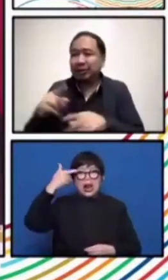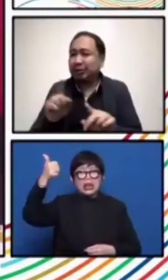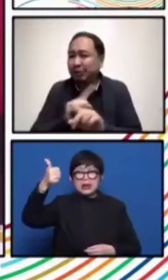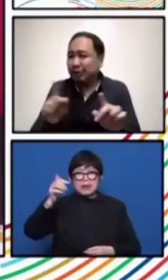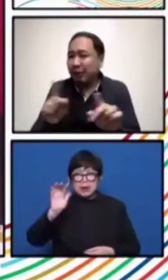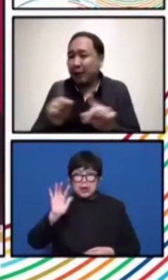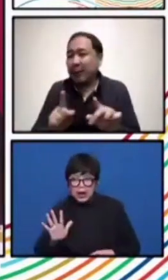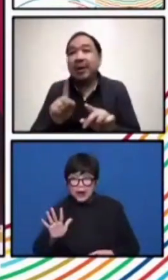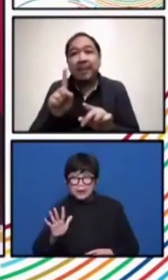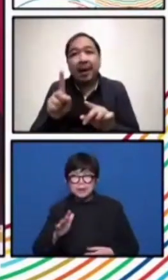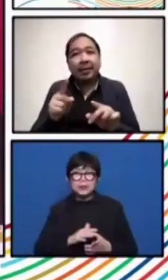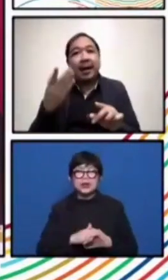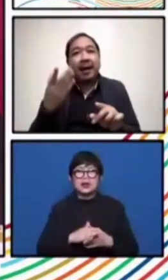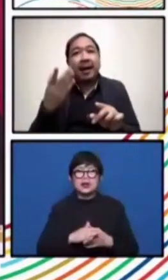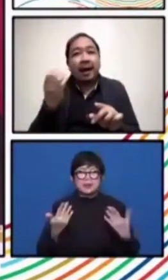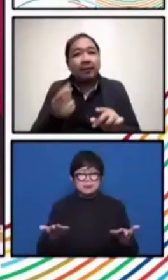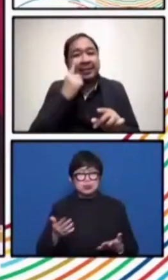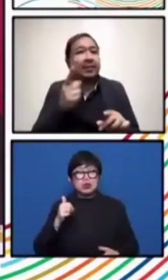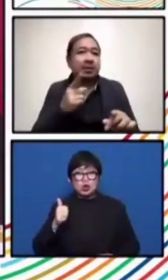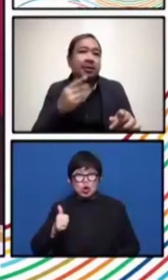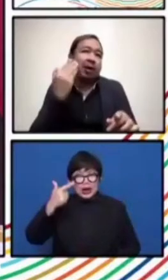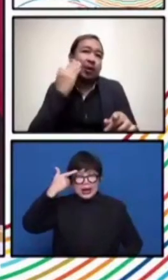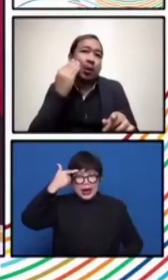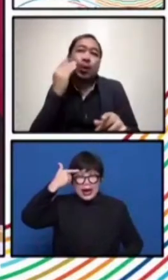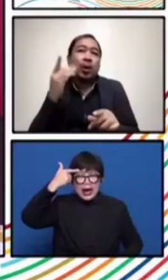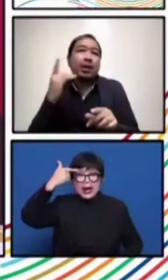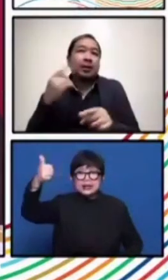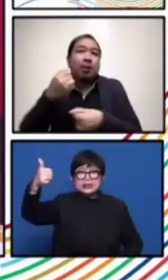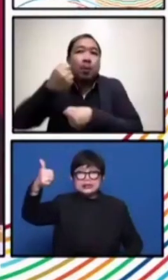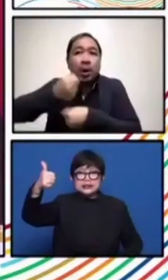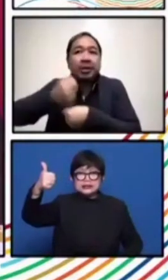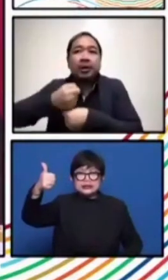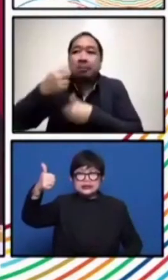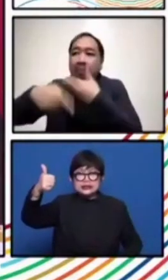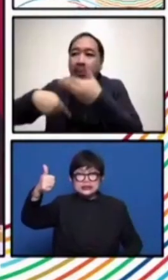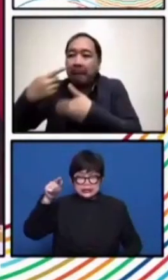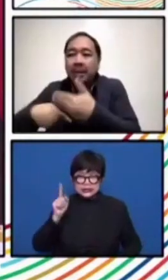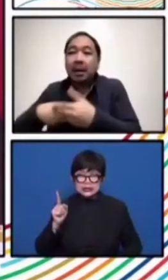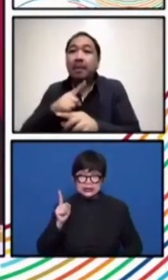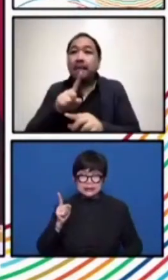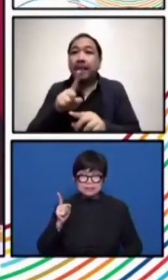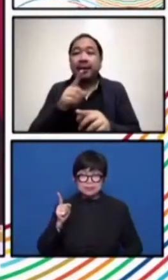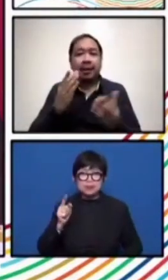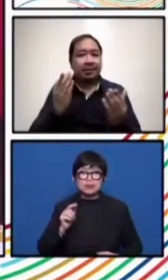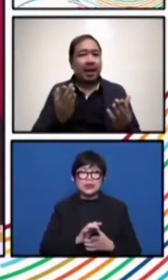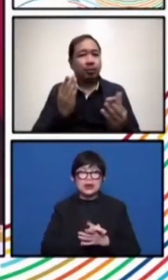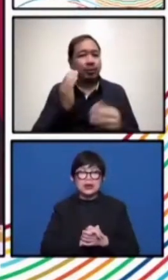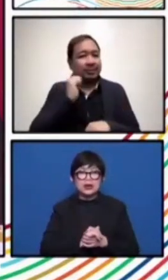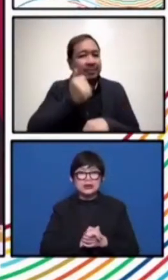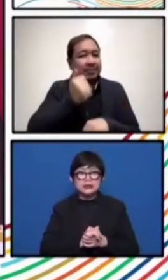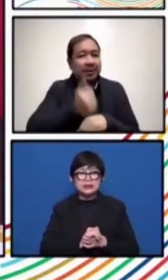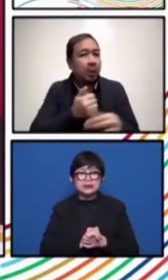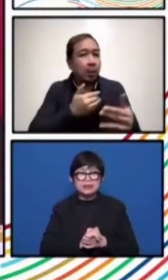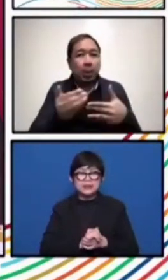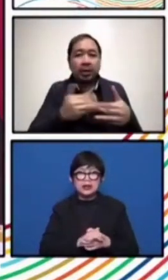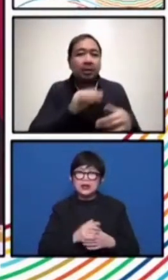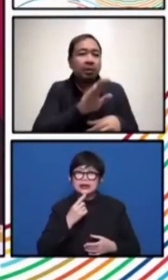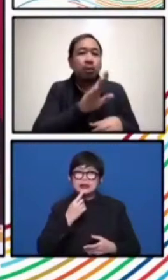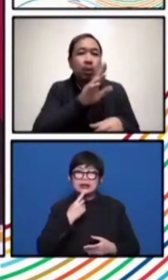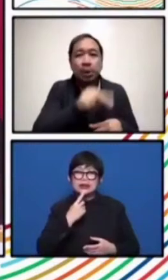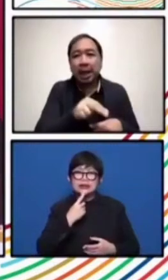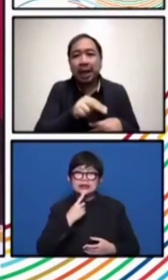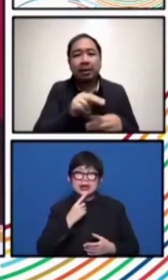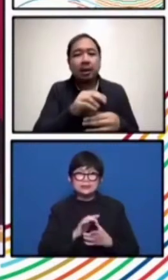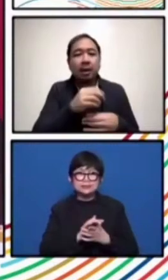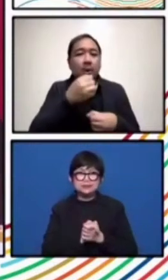within let's say in their terms of reference but what we try to establish is that regardless which agency you are working for and not